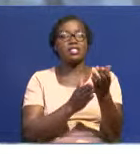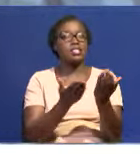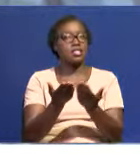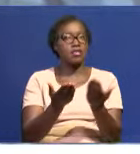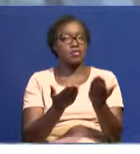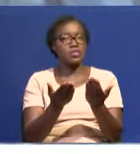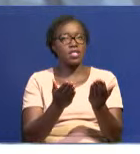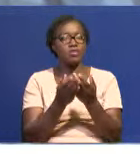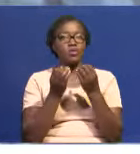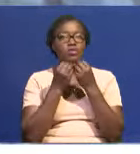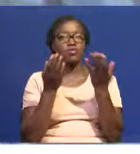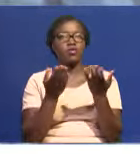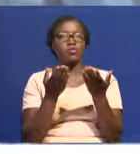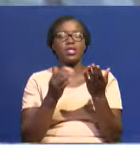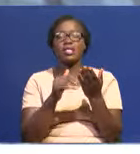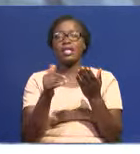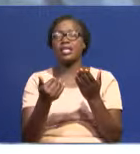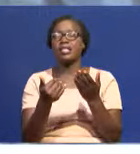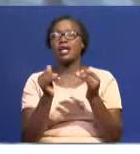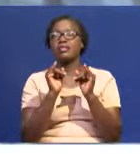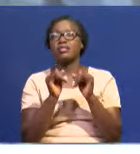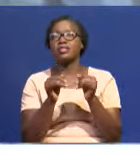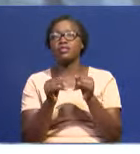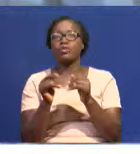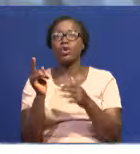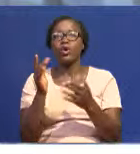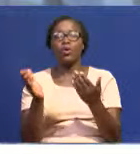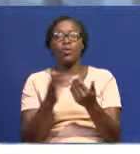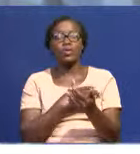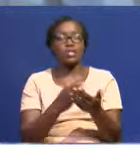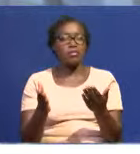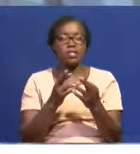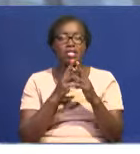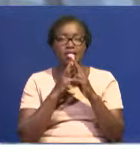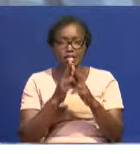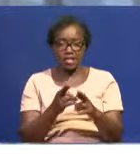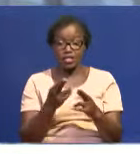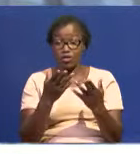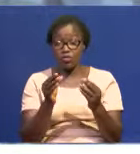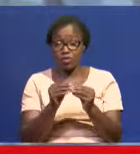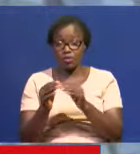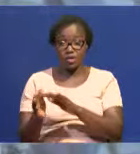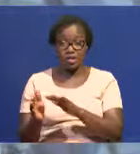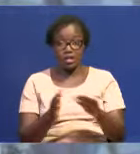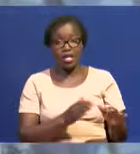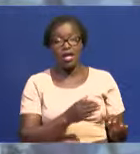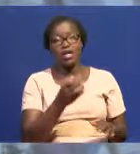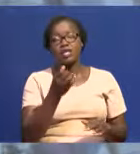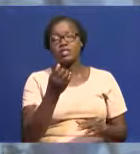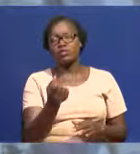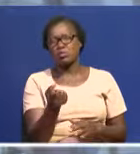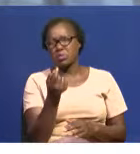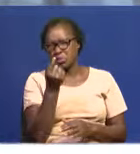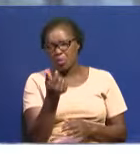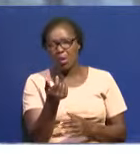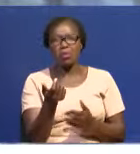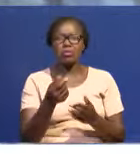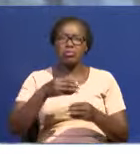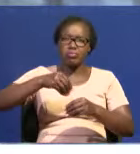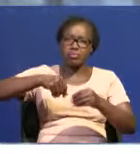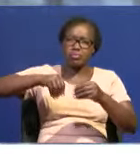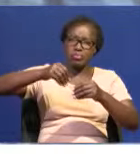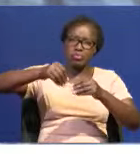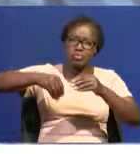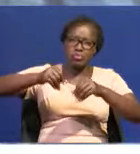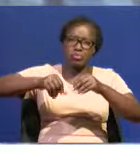course, we'll duly inform you in our subsequent bulletins, whatever comes out of that particular meeting. Now, small-scale millers in the country have been